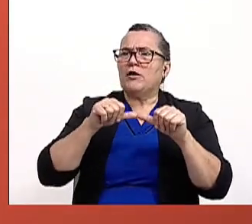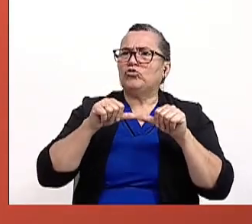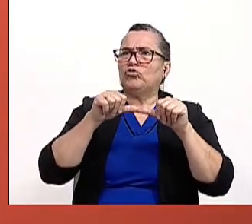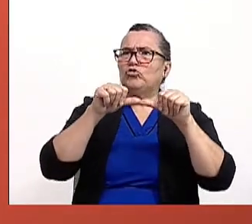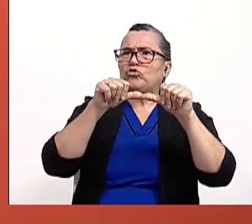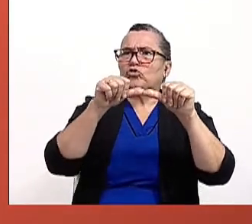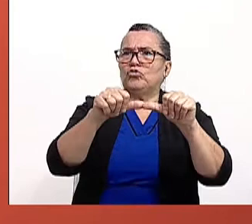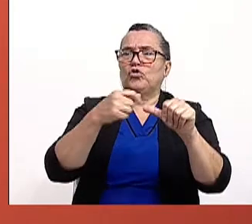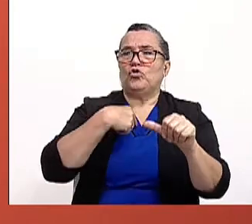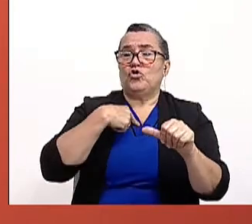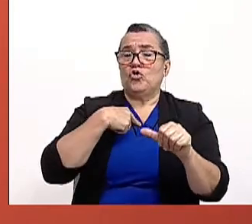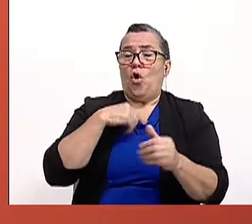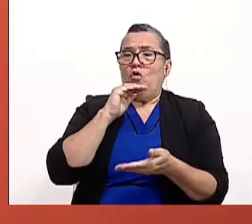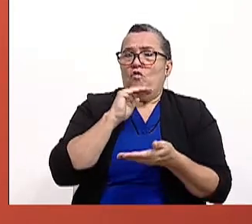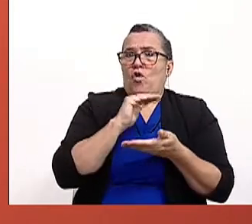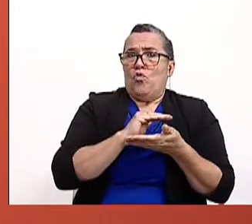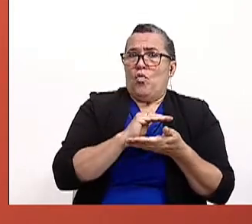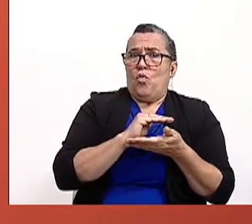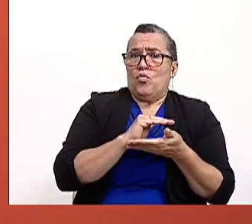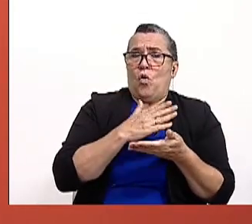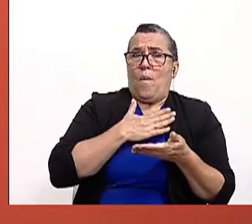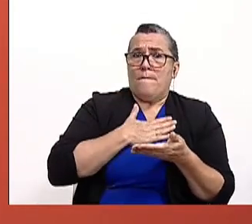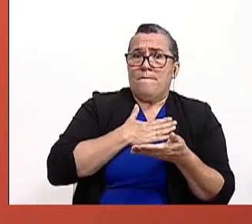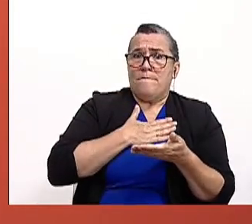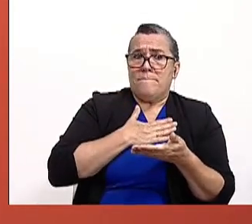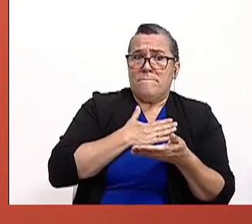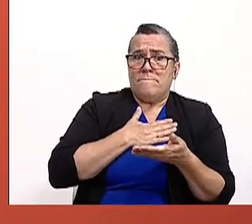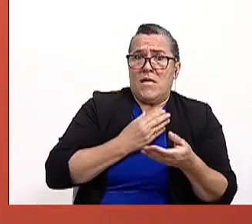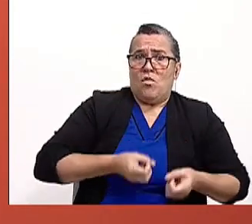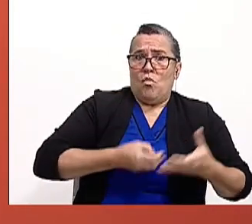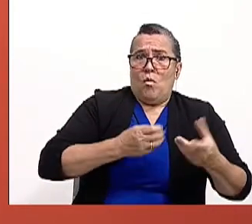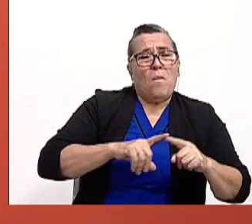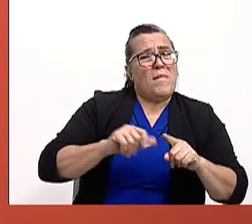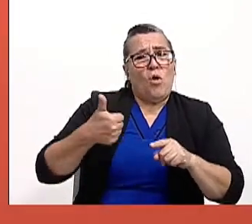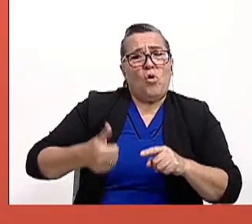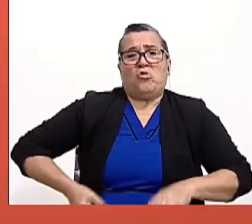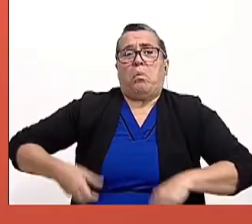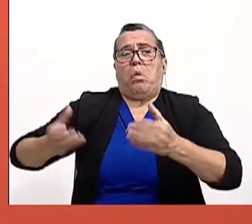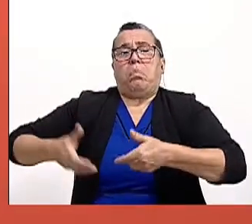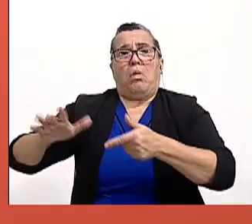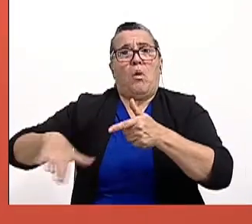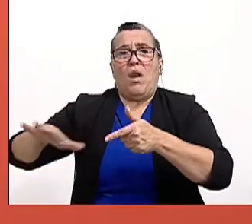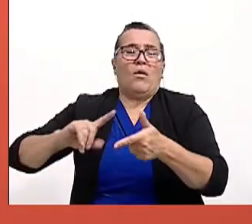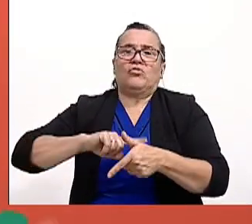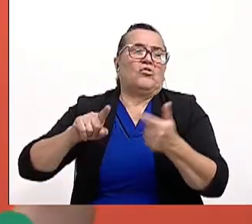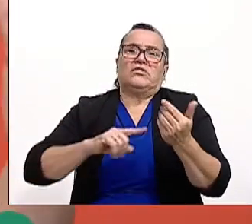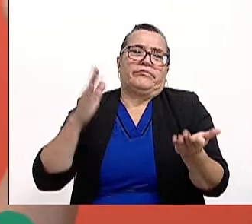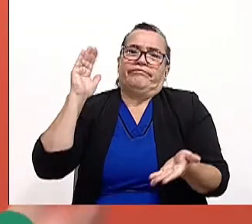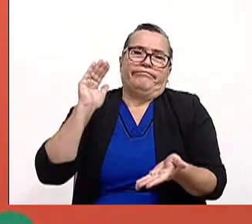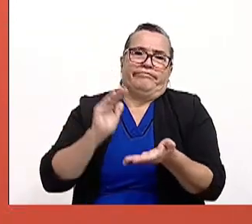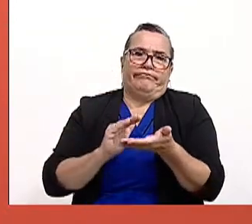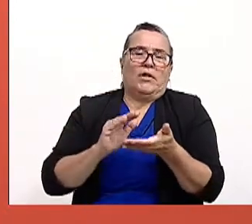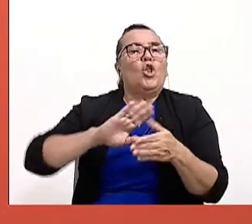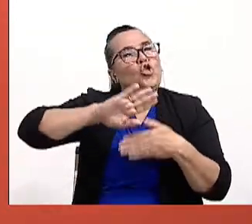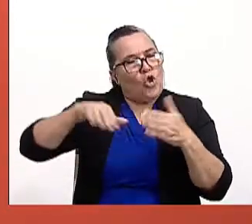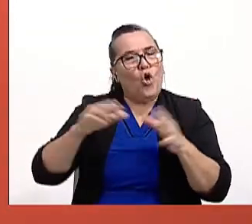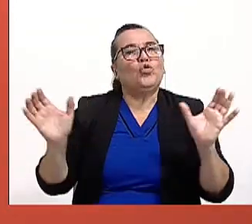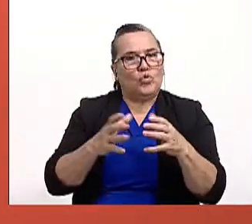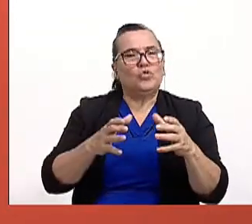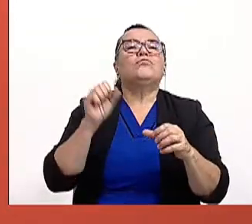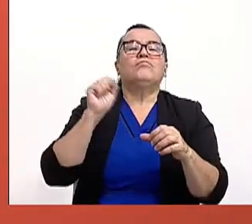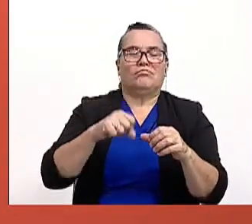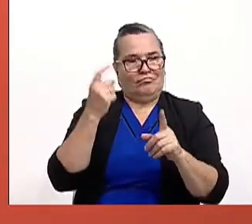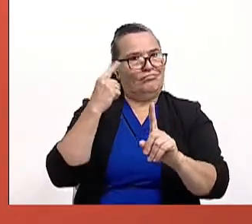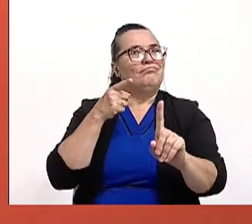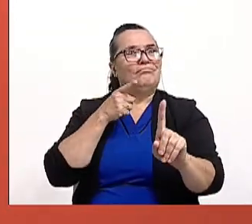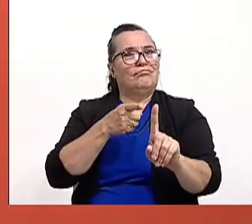I reduce my consumption, but someone else throws their trash in a lake. We have to do this together.